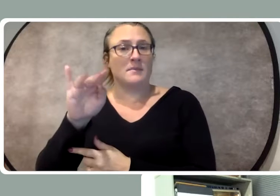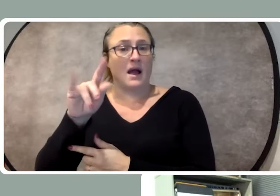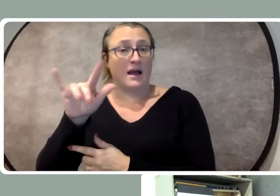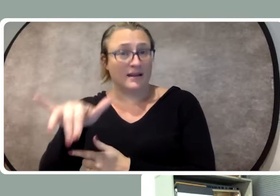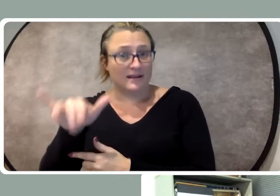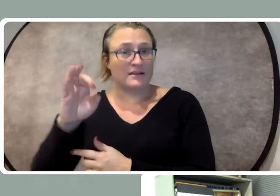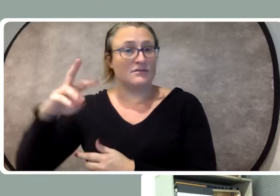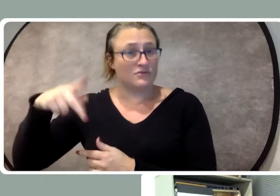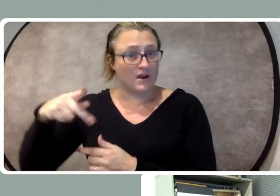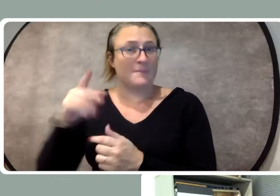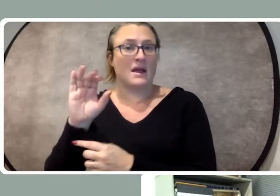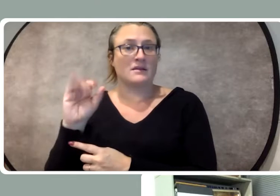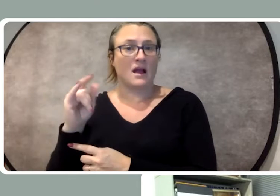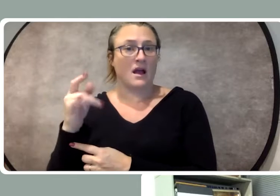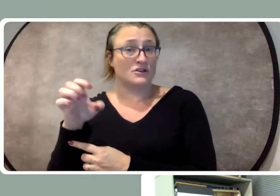things for patients.